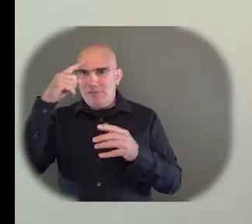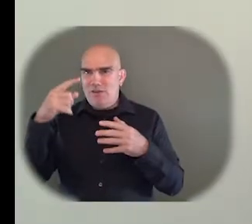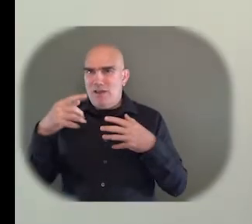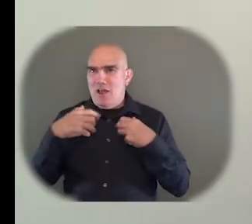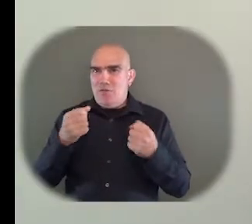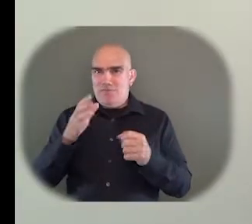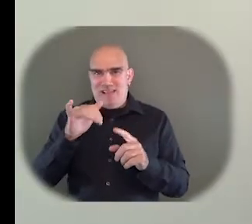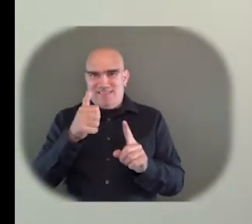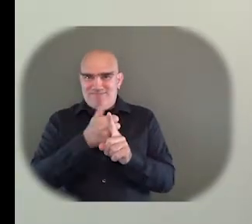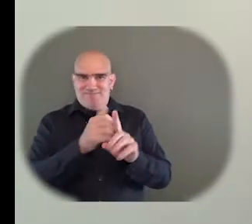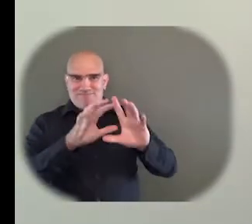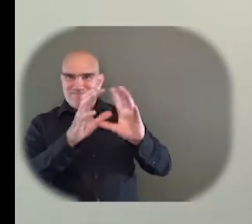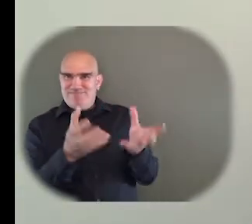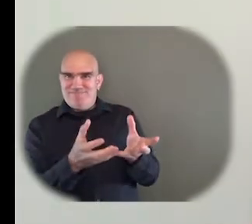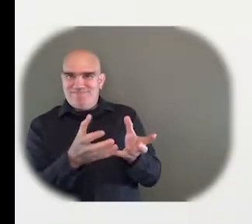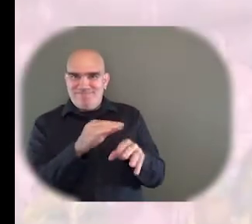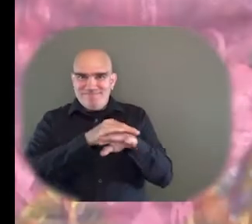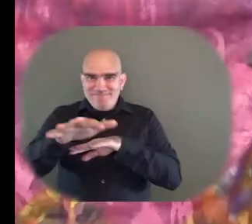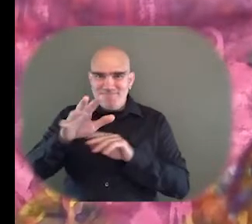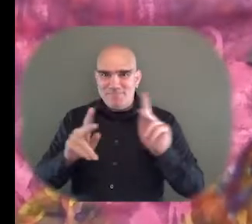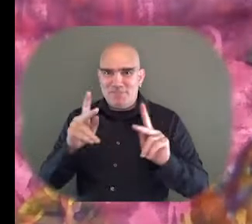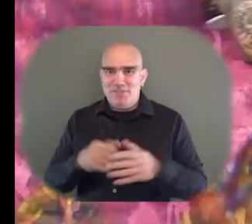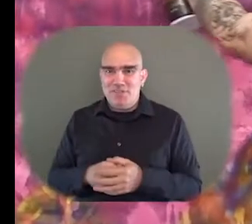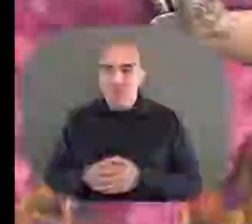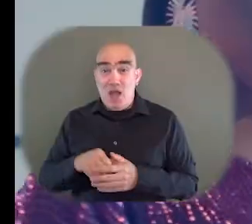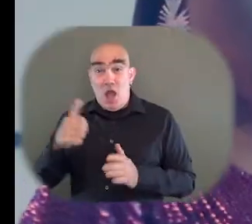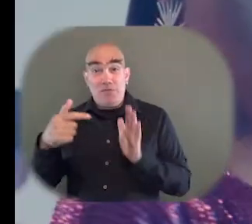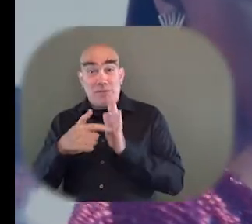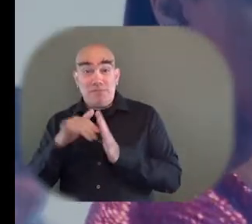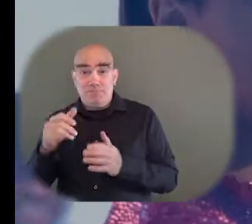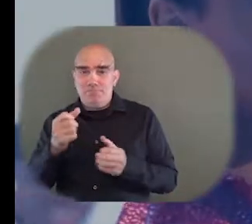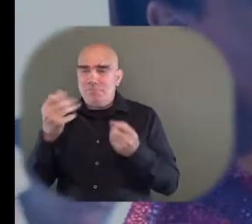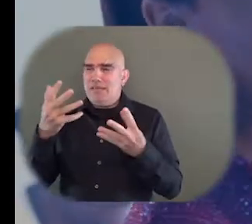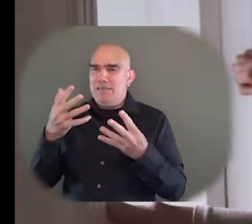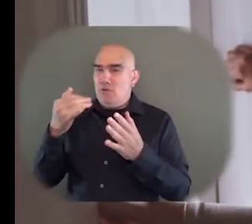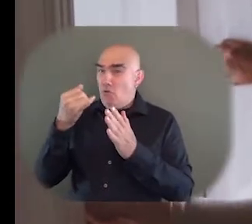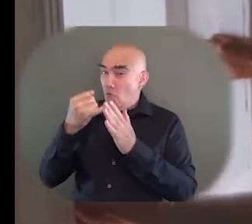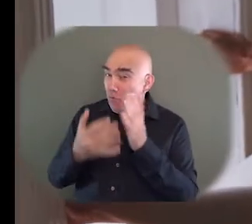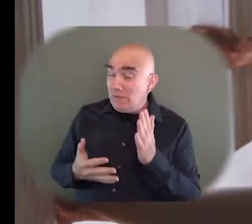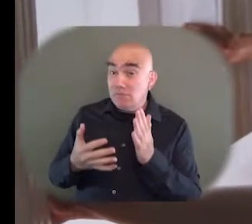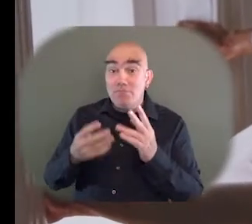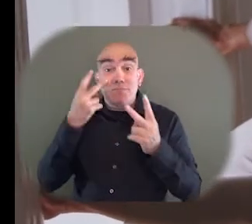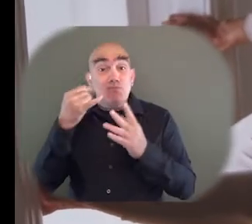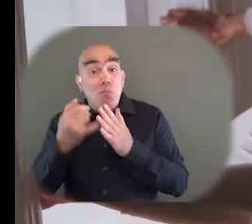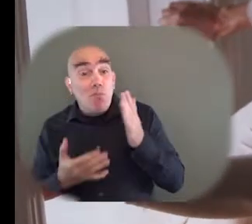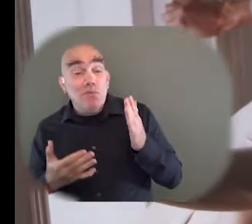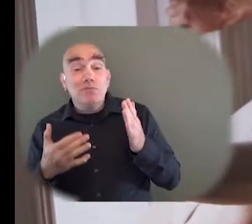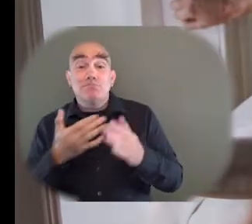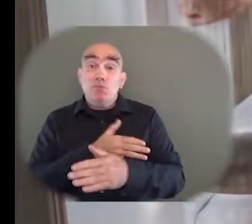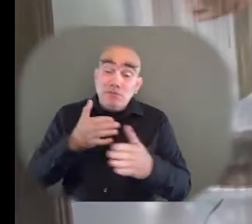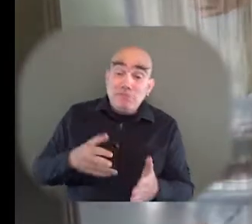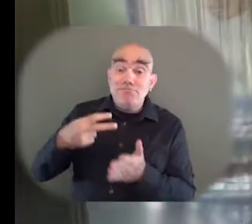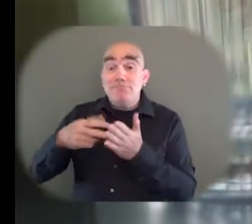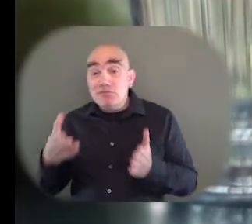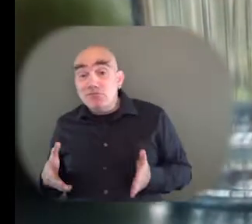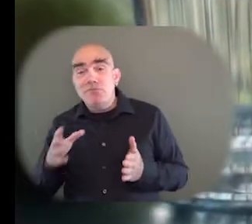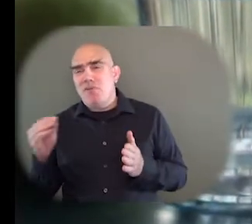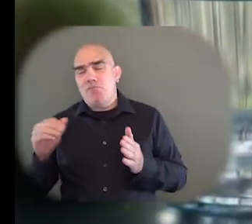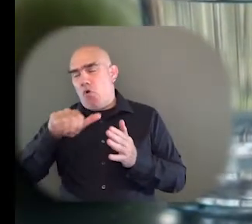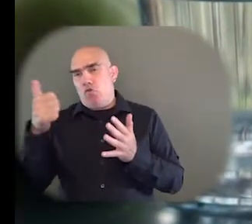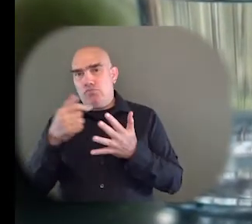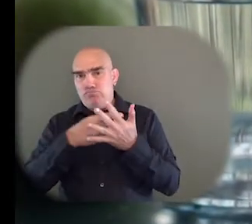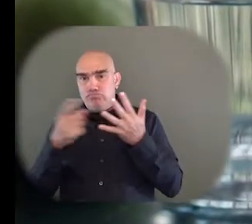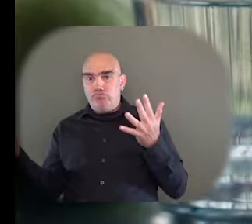that many successful artists, be it visual artists, musicians, dancers, and more, have been diagnosed